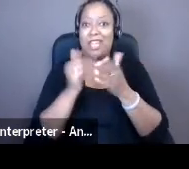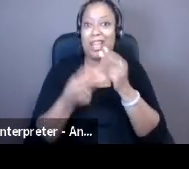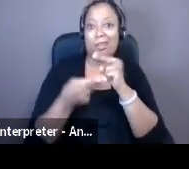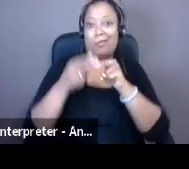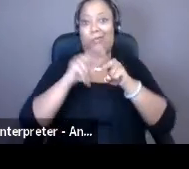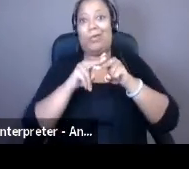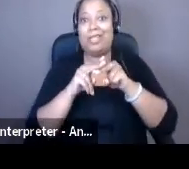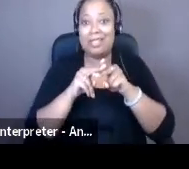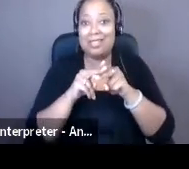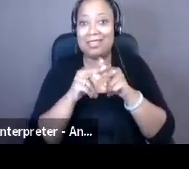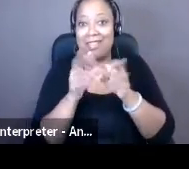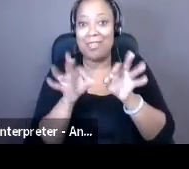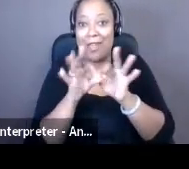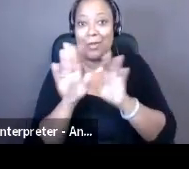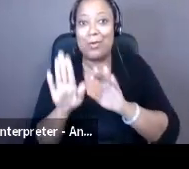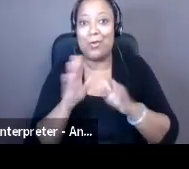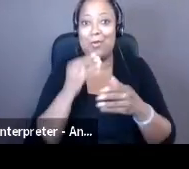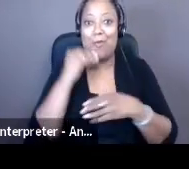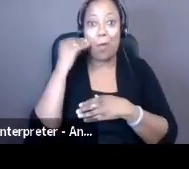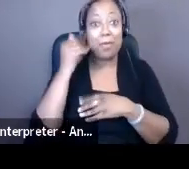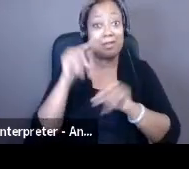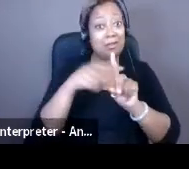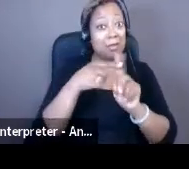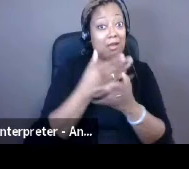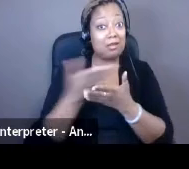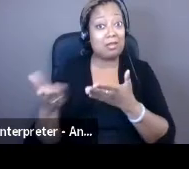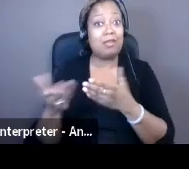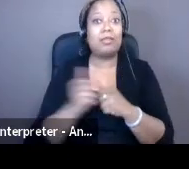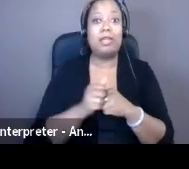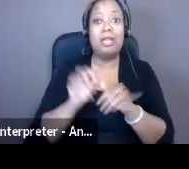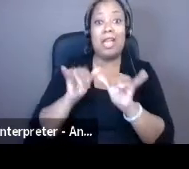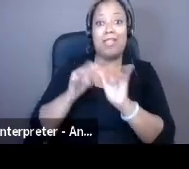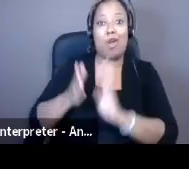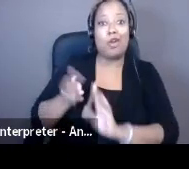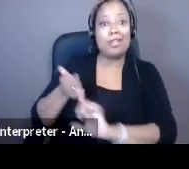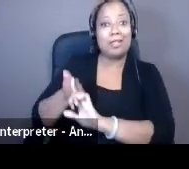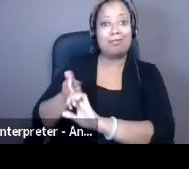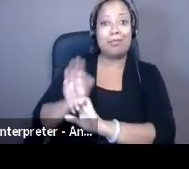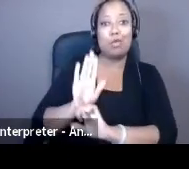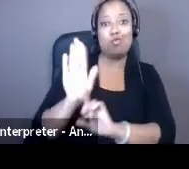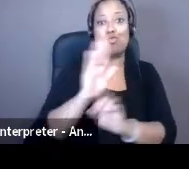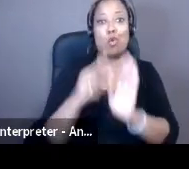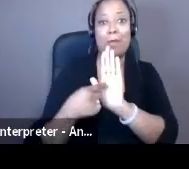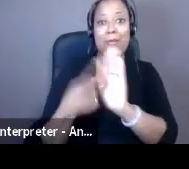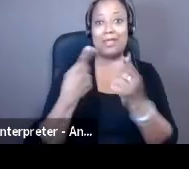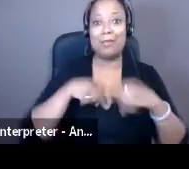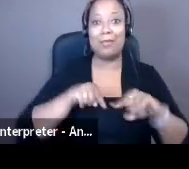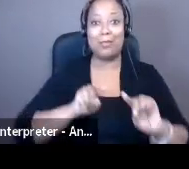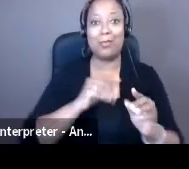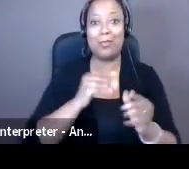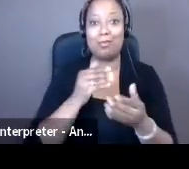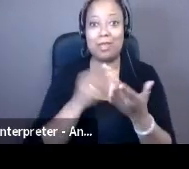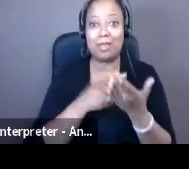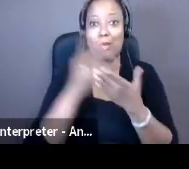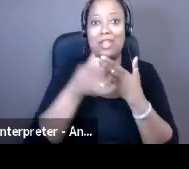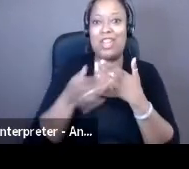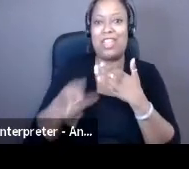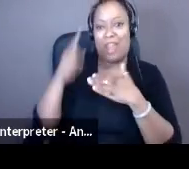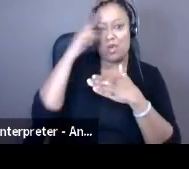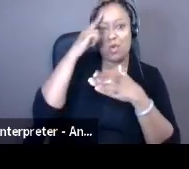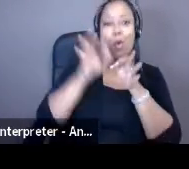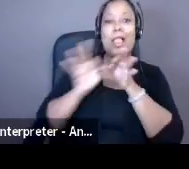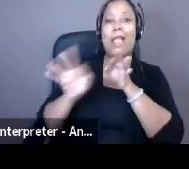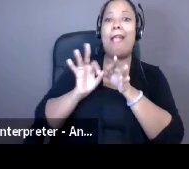house, so that's a positive. And the architect will be your representative throughout the project. As I mentioned, they know language that